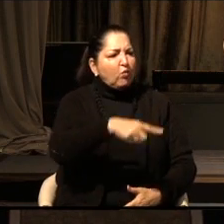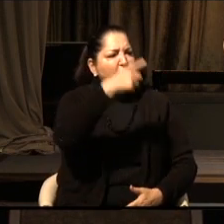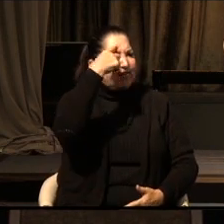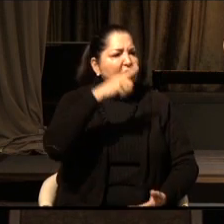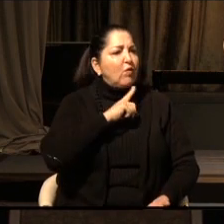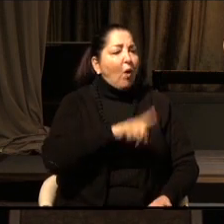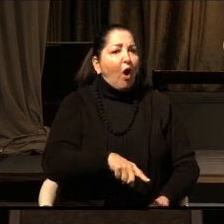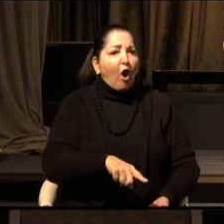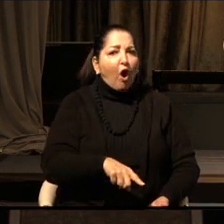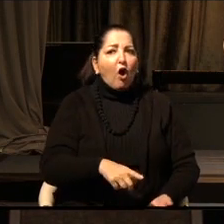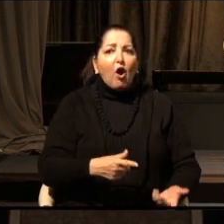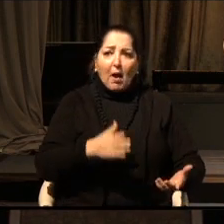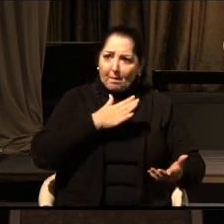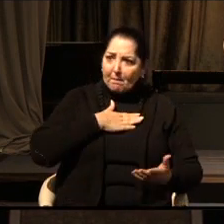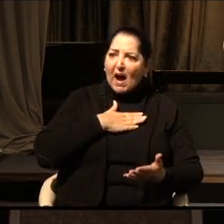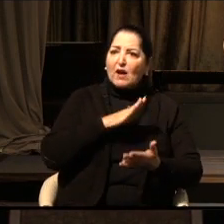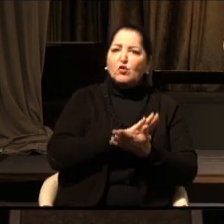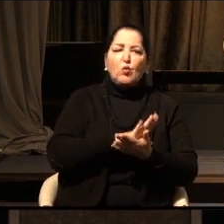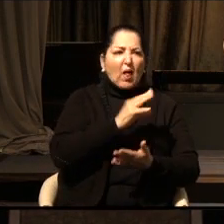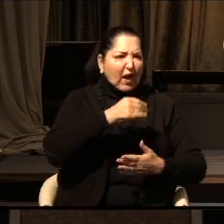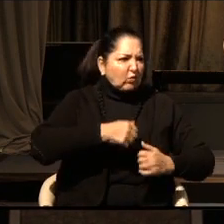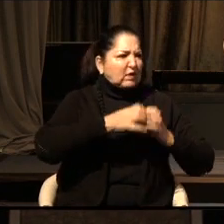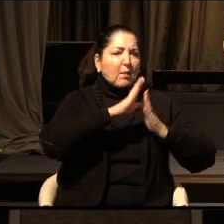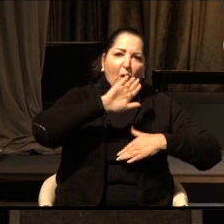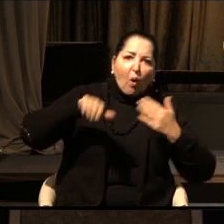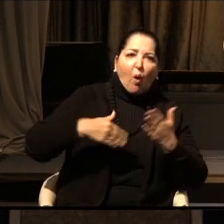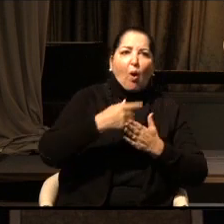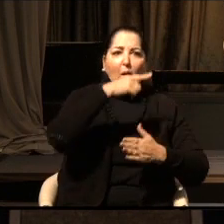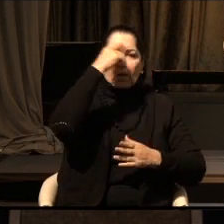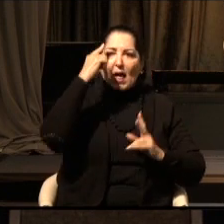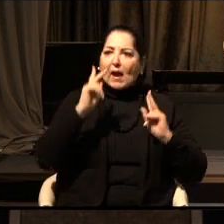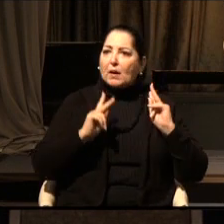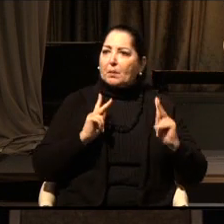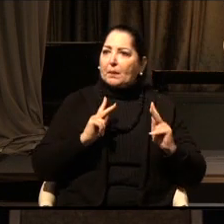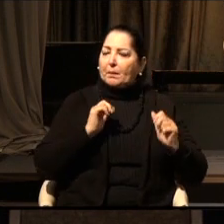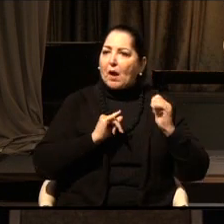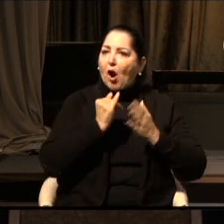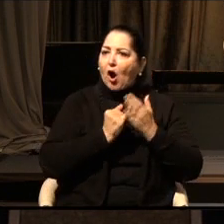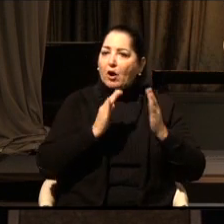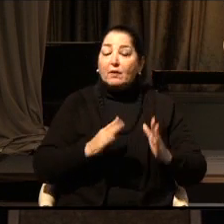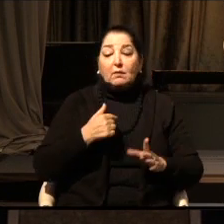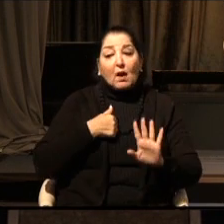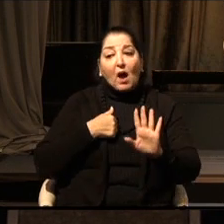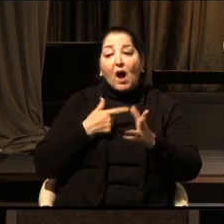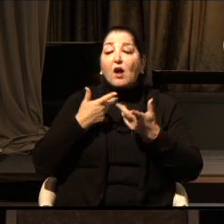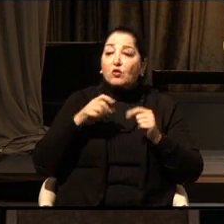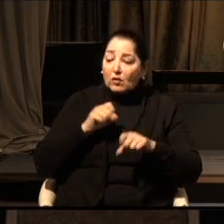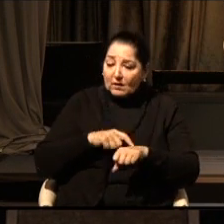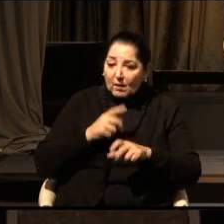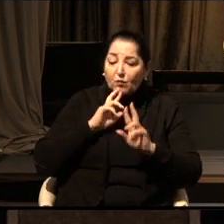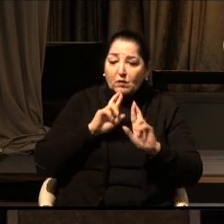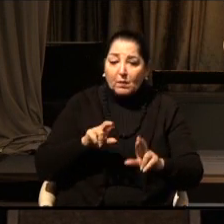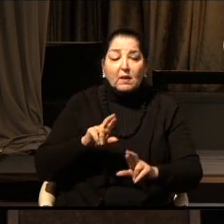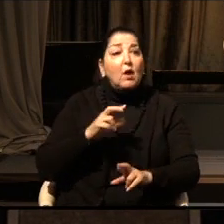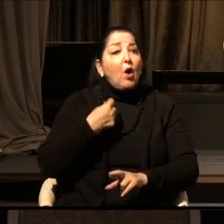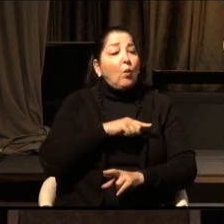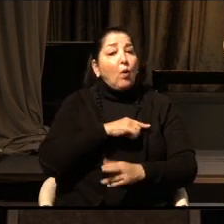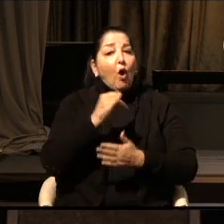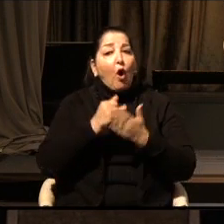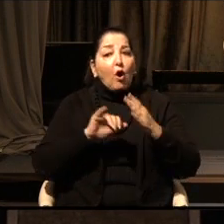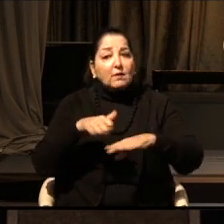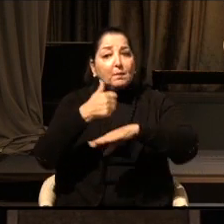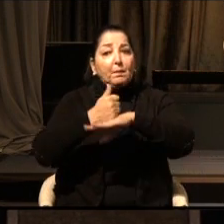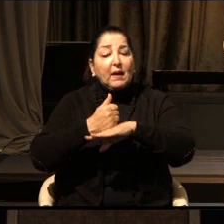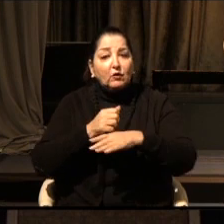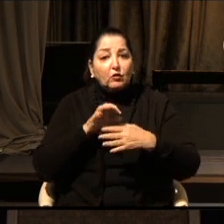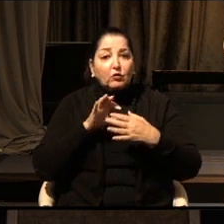I took the time to respond, explaining that Junebug is also an Art Space resident, that our artists are very intentionally